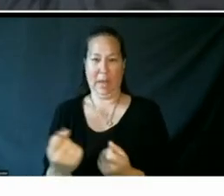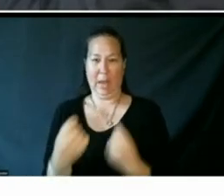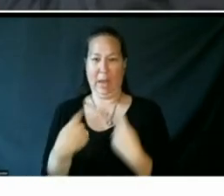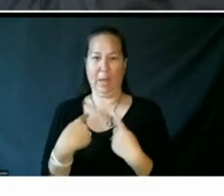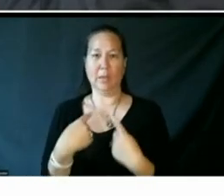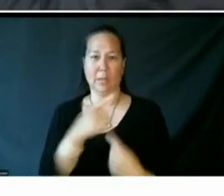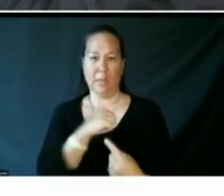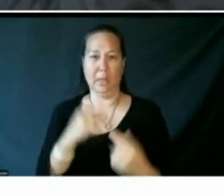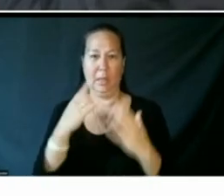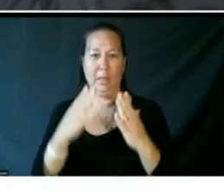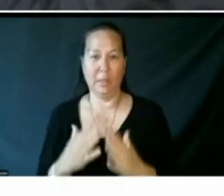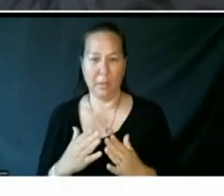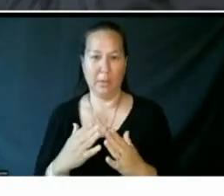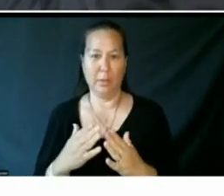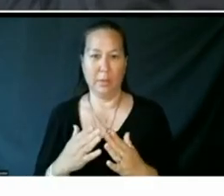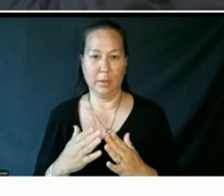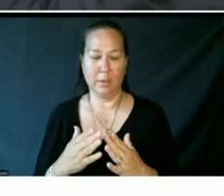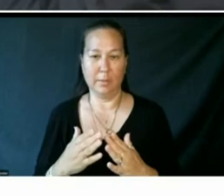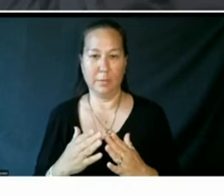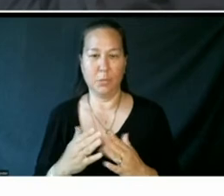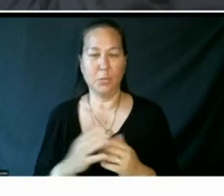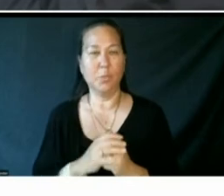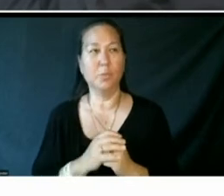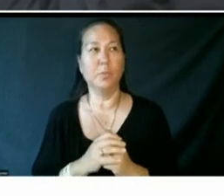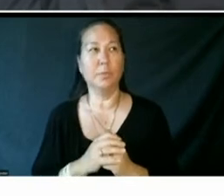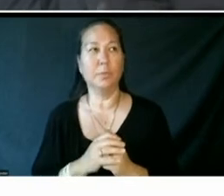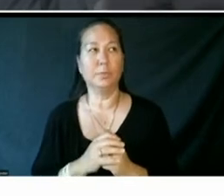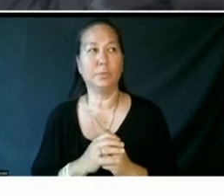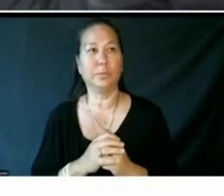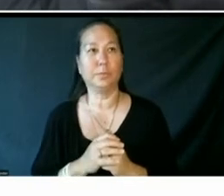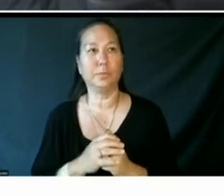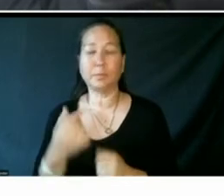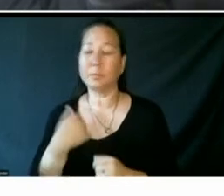a legislature. Then I cannot act